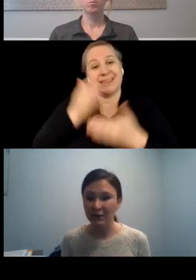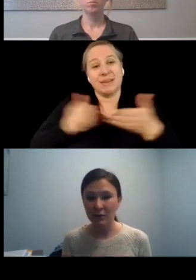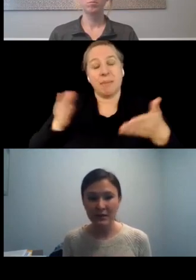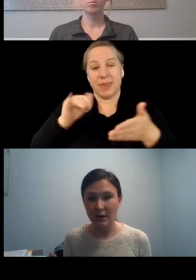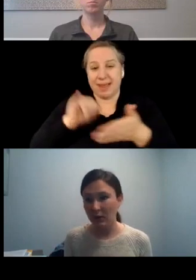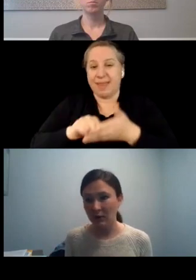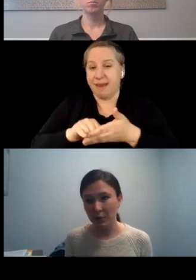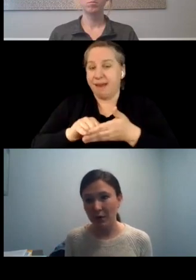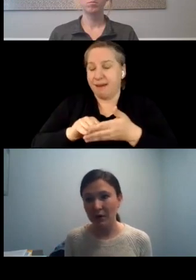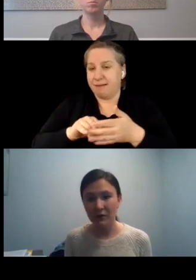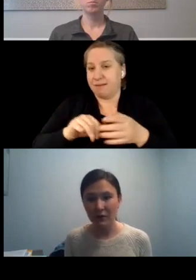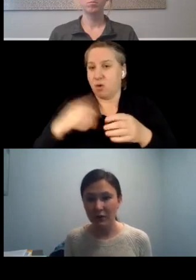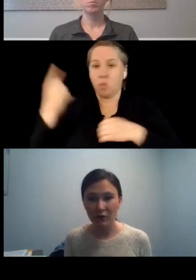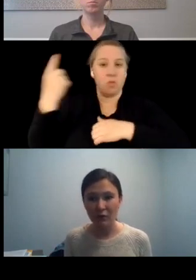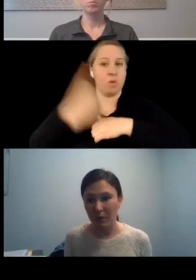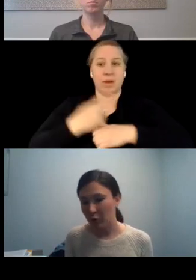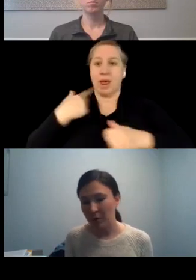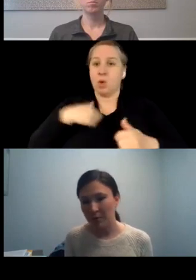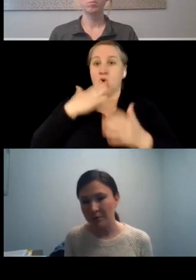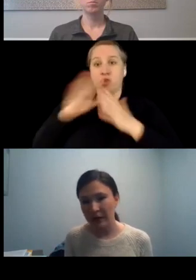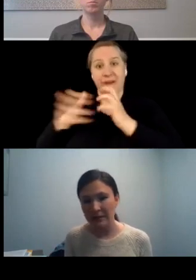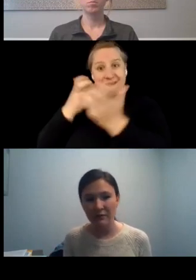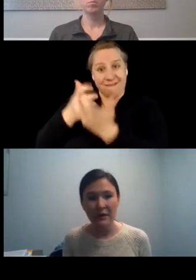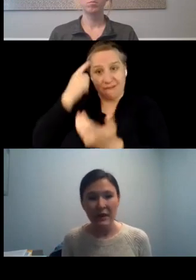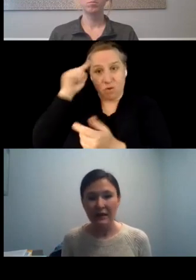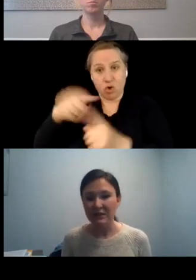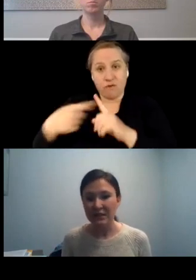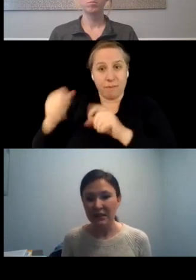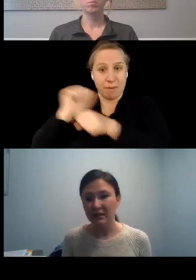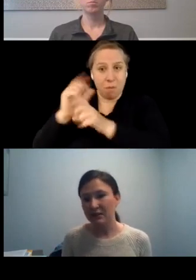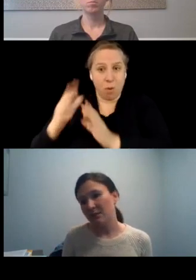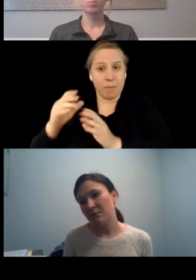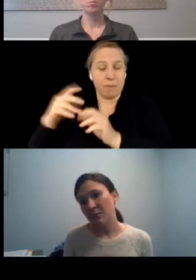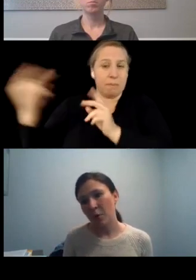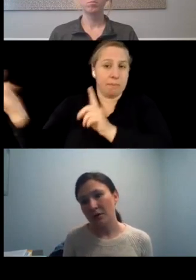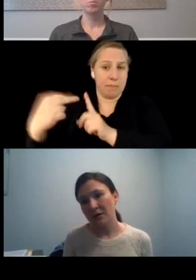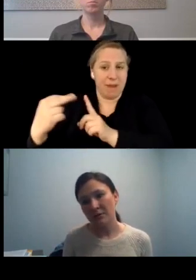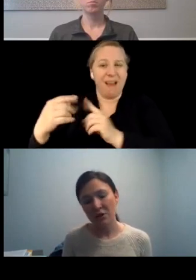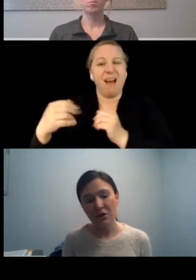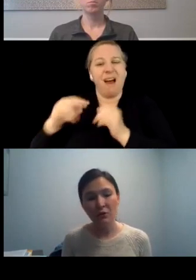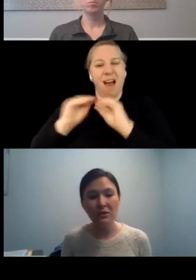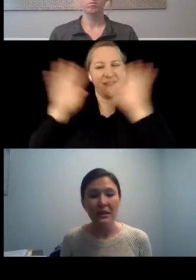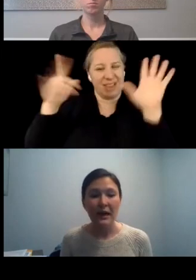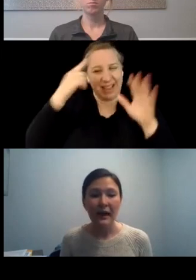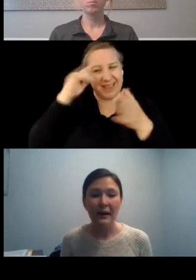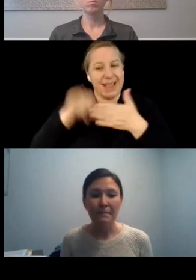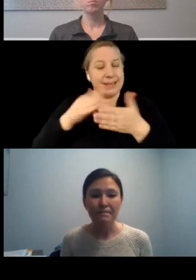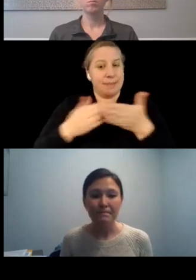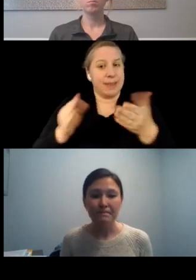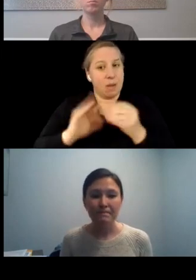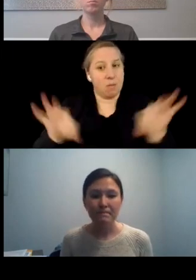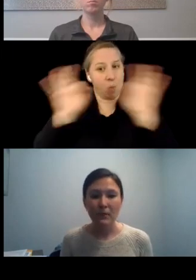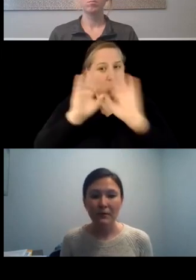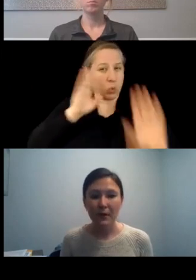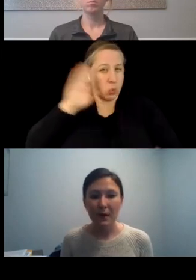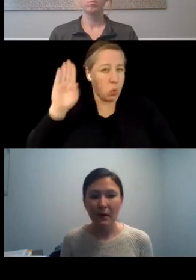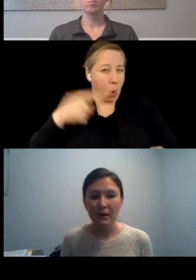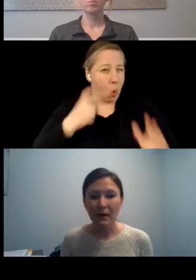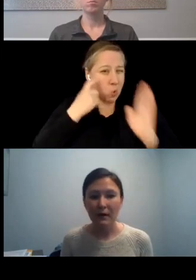it comes down to it one day where we're a good fit for you from an employment perspective, obviously I think that's something important to note.